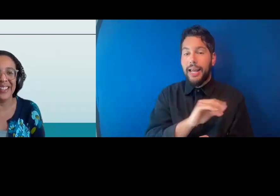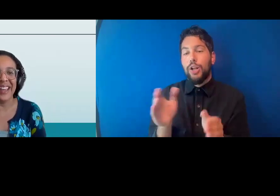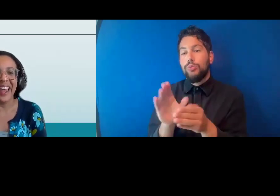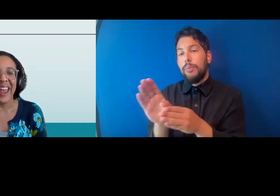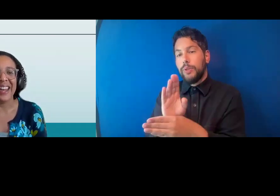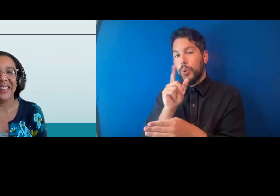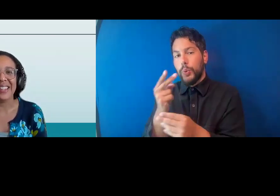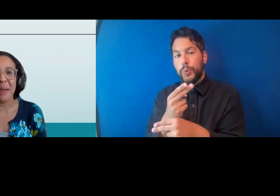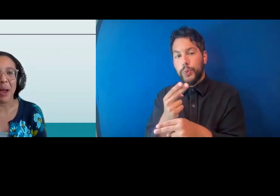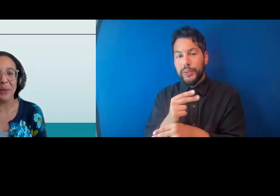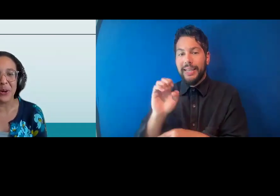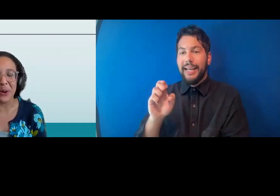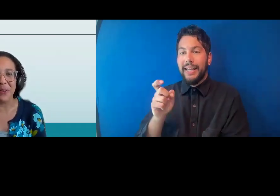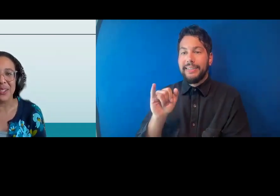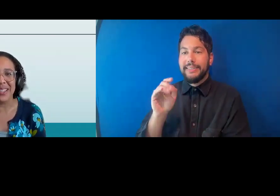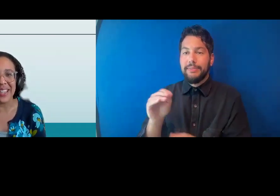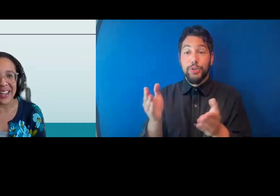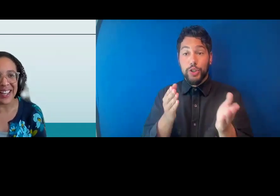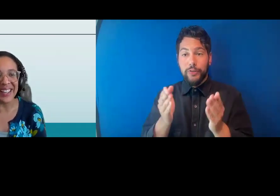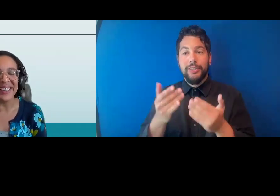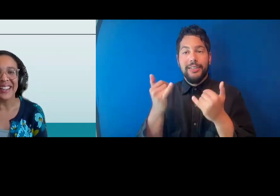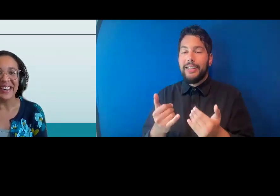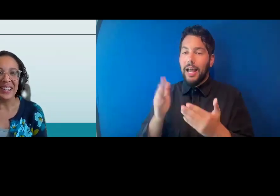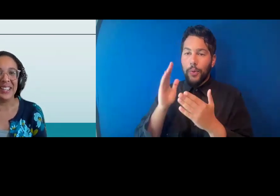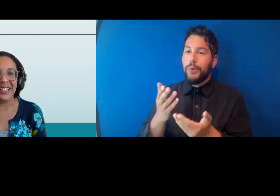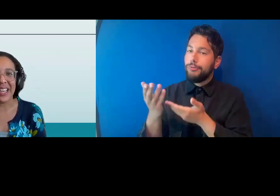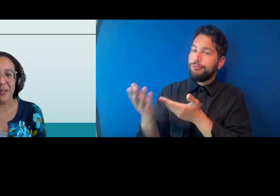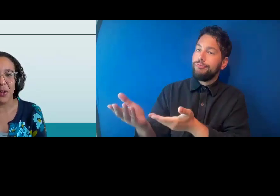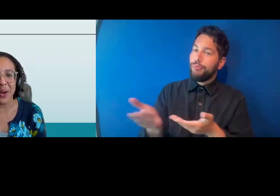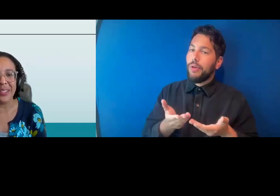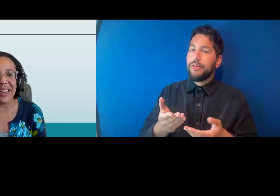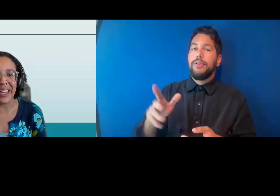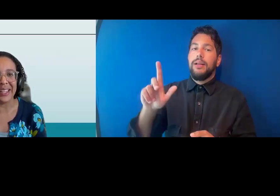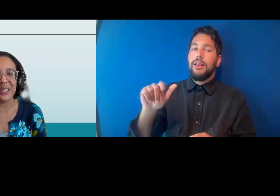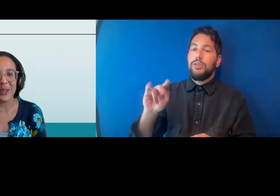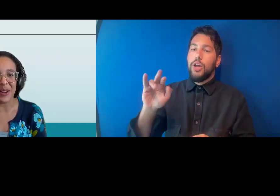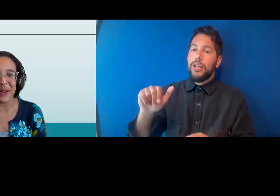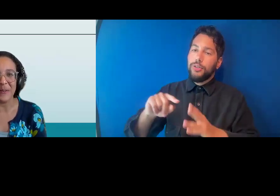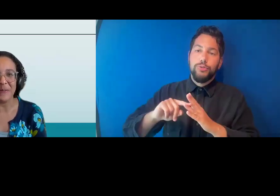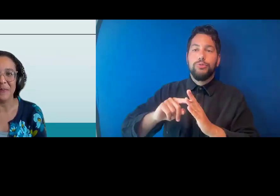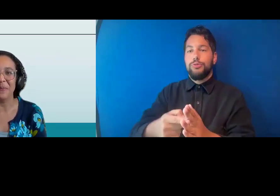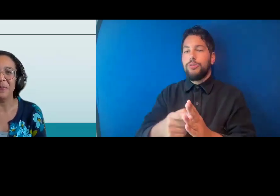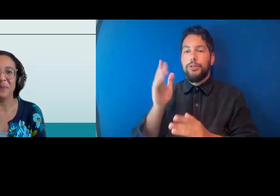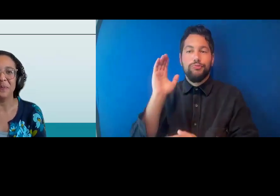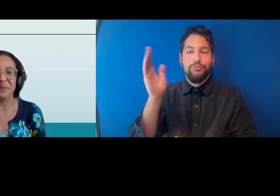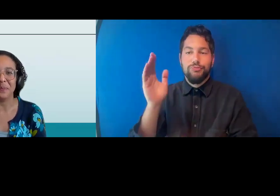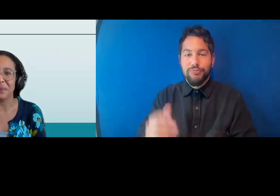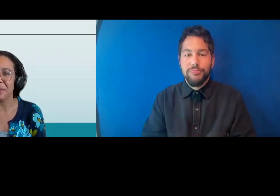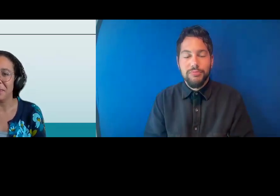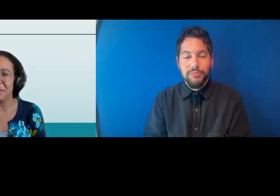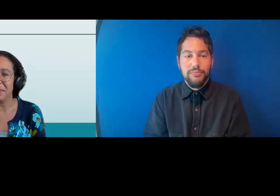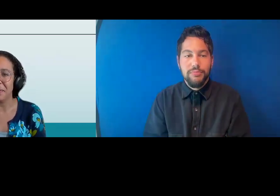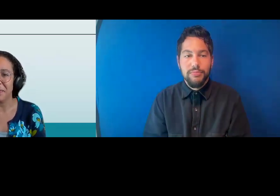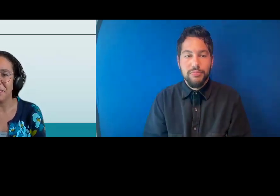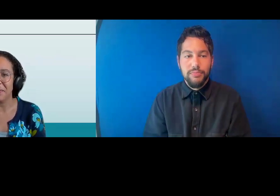services. And at this time, I will turn it over to LaTaunya to say a few words and get us started.